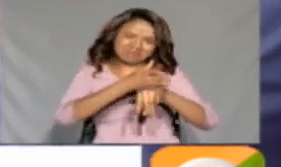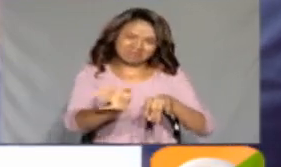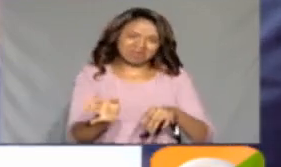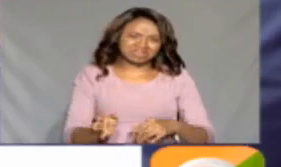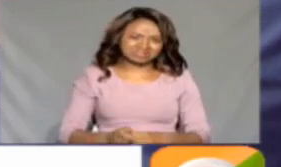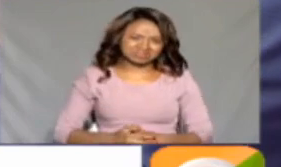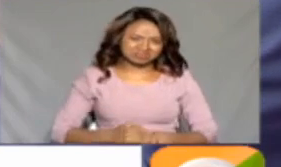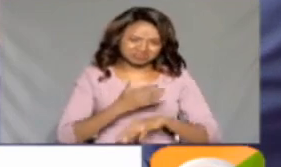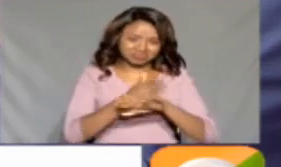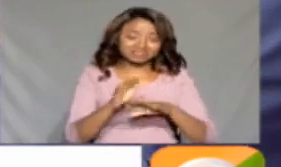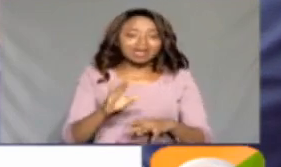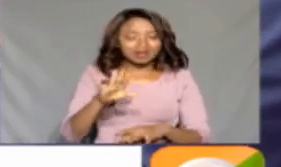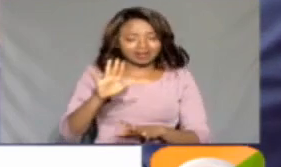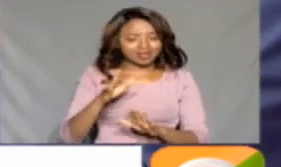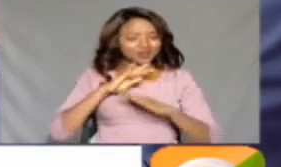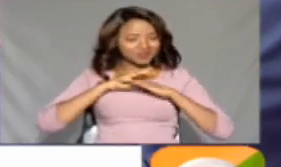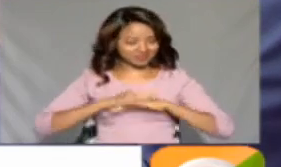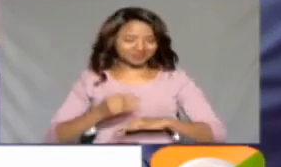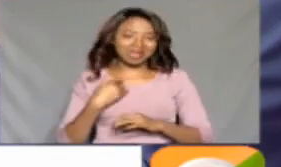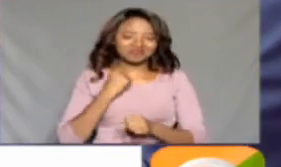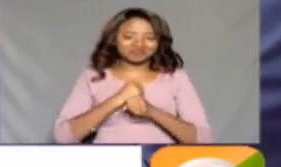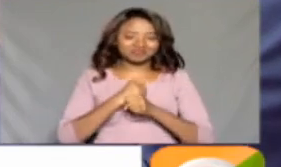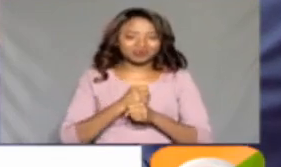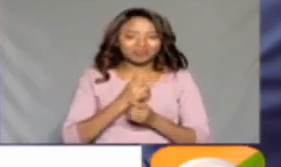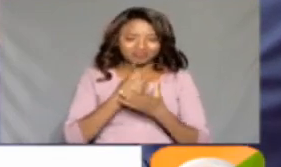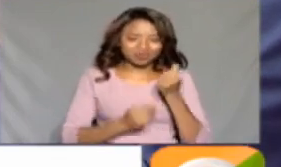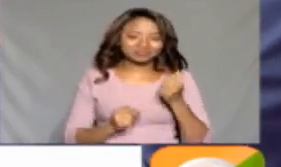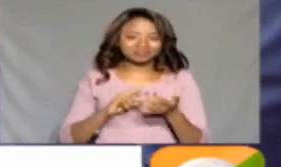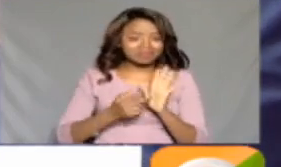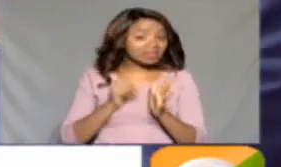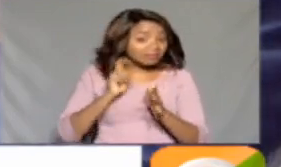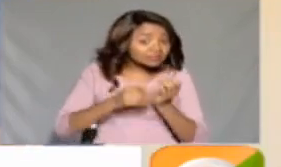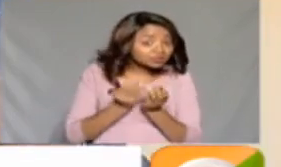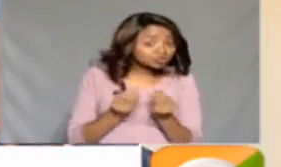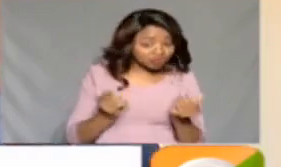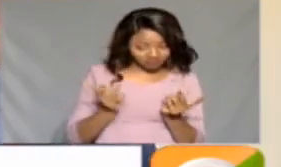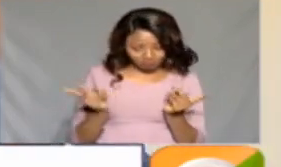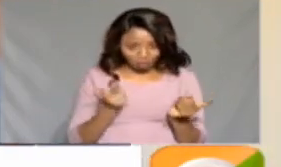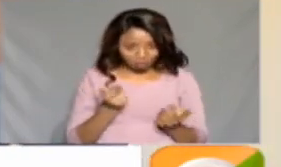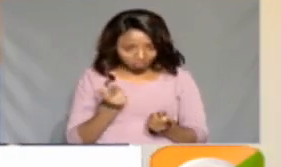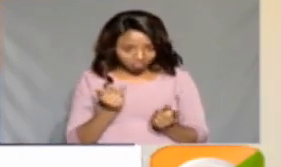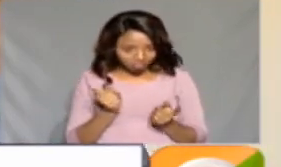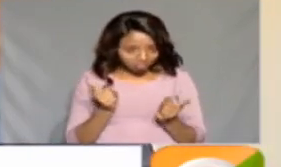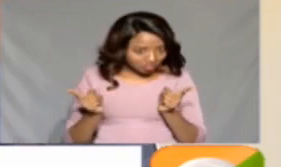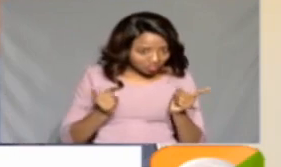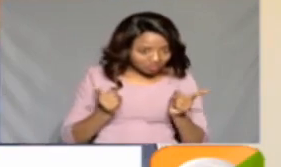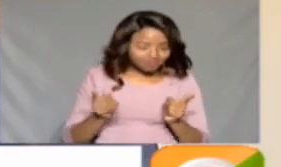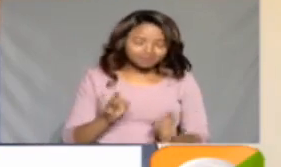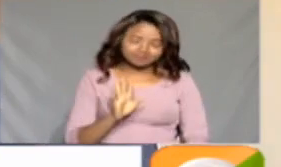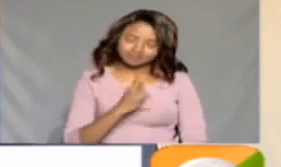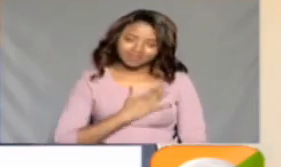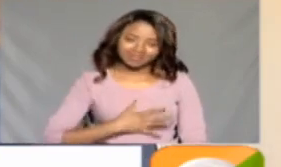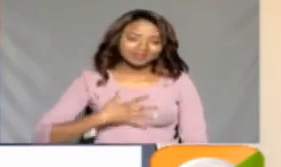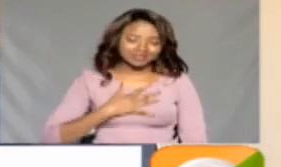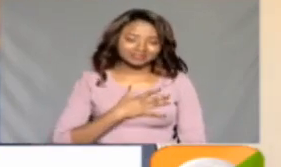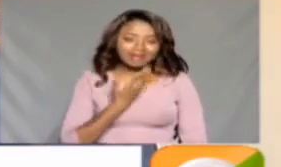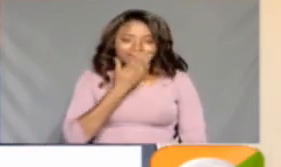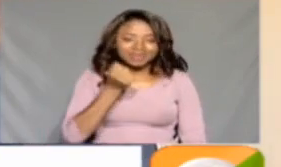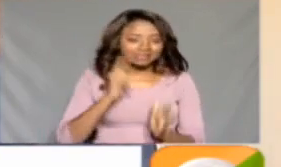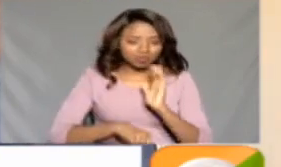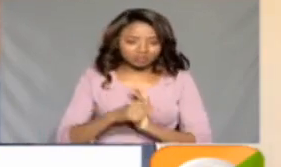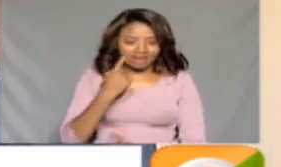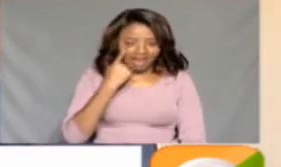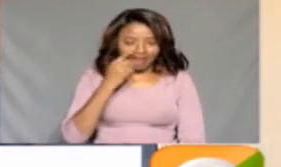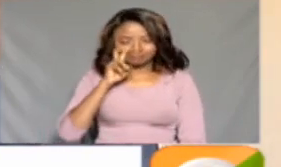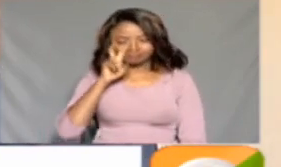lucky enough to have both jobs, right? Yes. So I'm assuming you're supposed to handle both jobs. That's well, how it is. I think we should keep our eyes focused